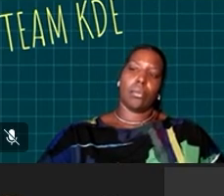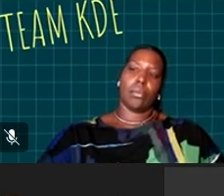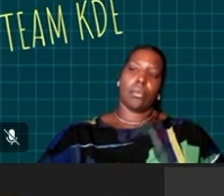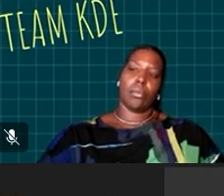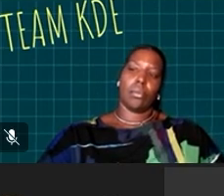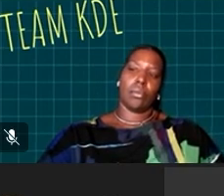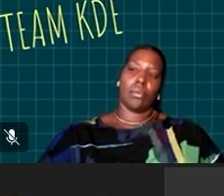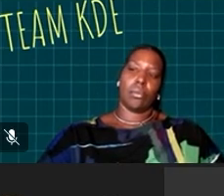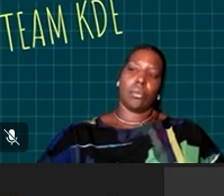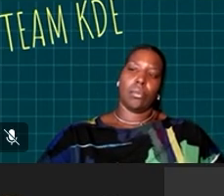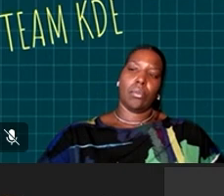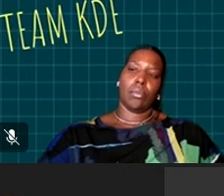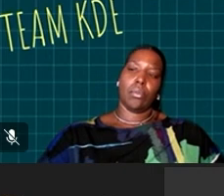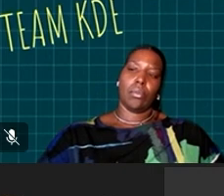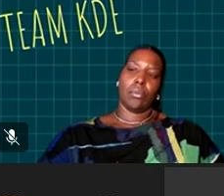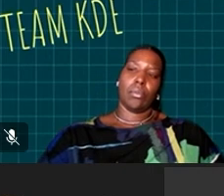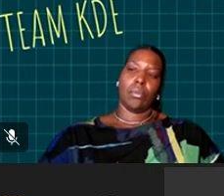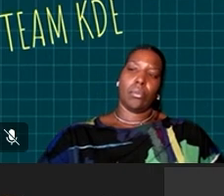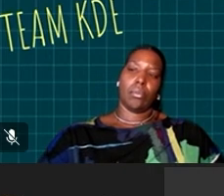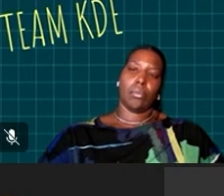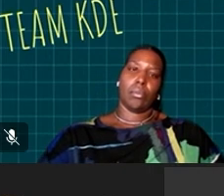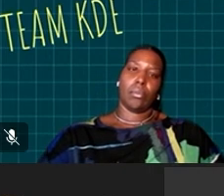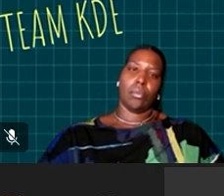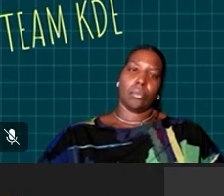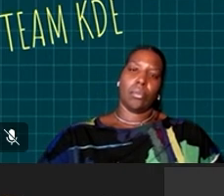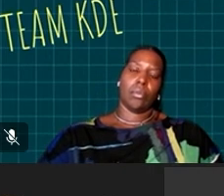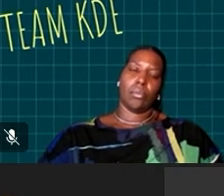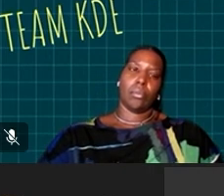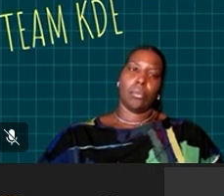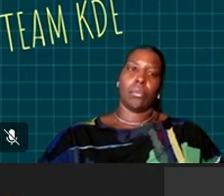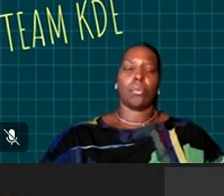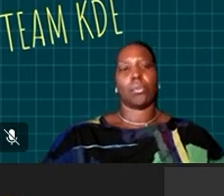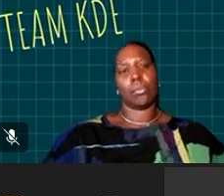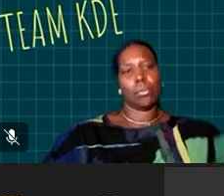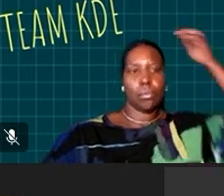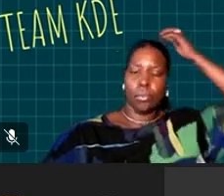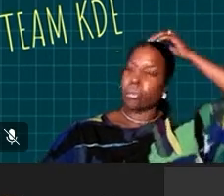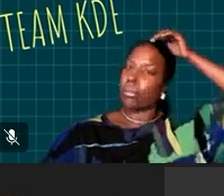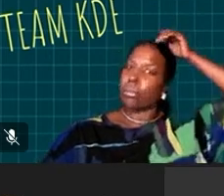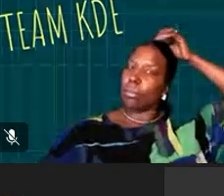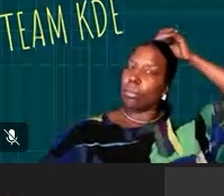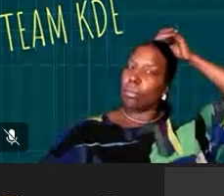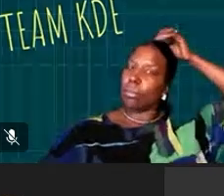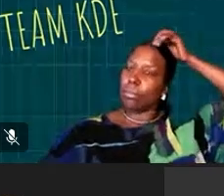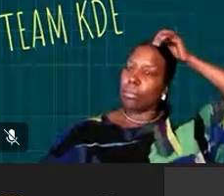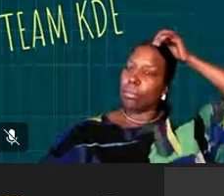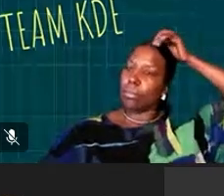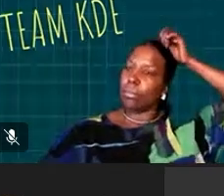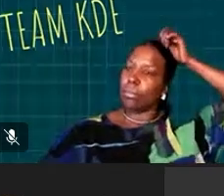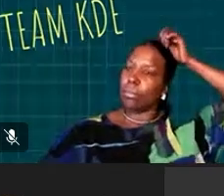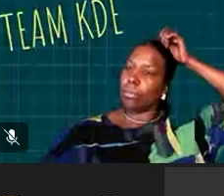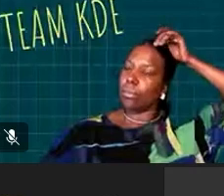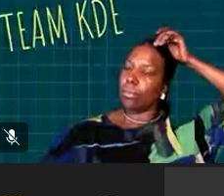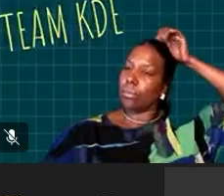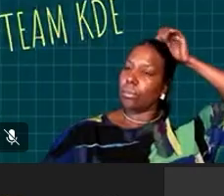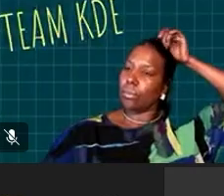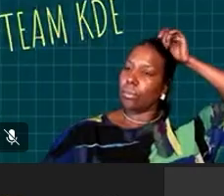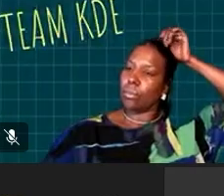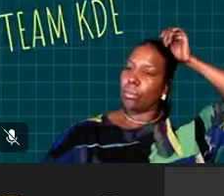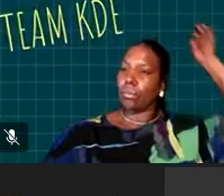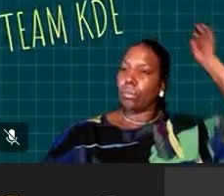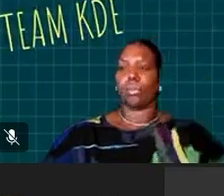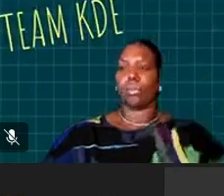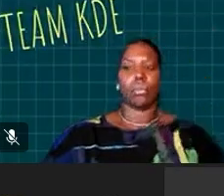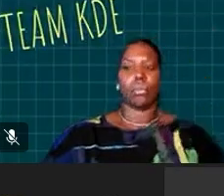And then we save the request. It's going to mention once again, you must request for bids,